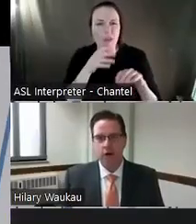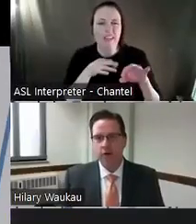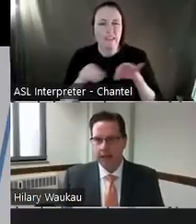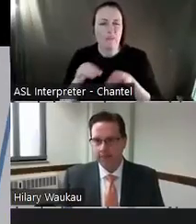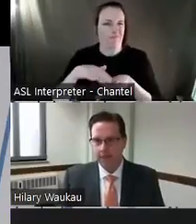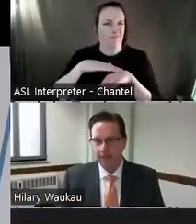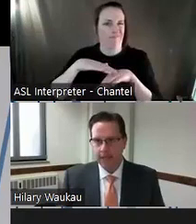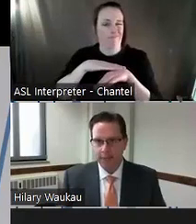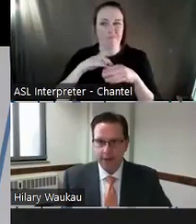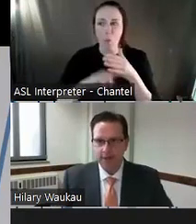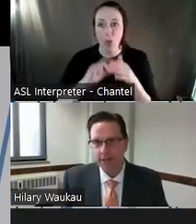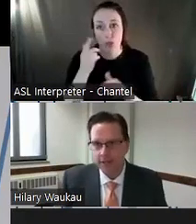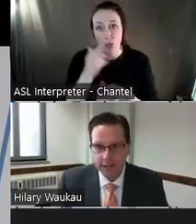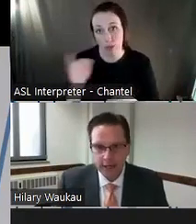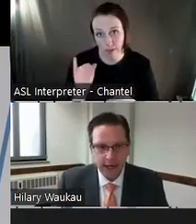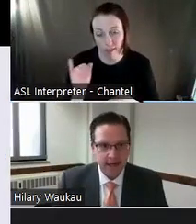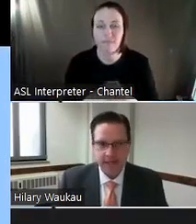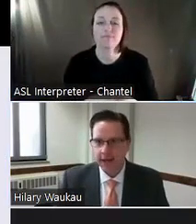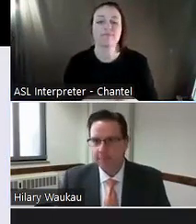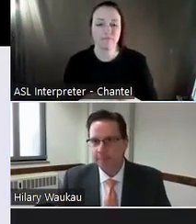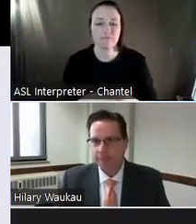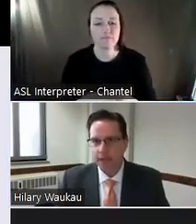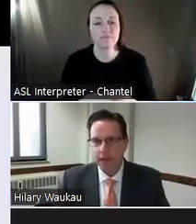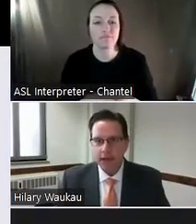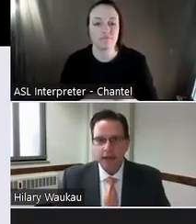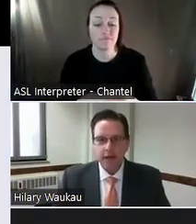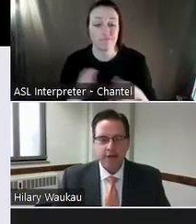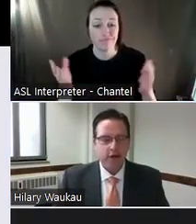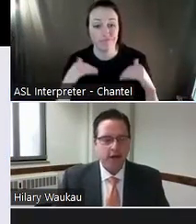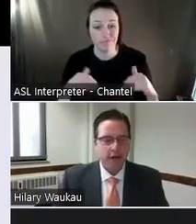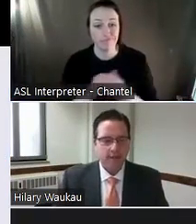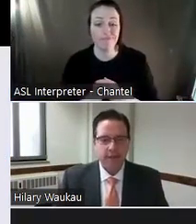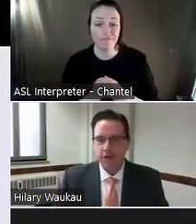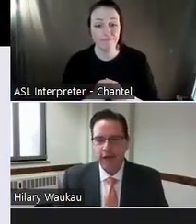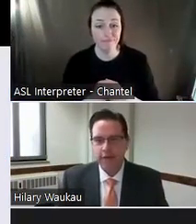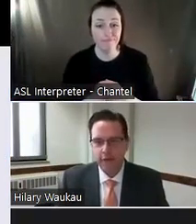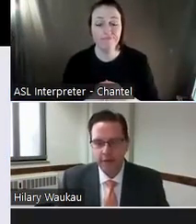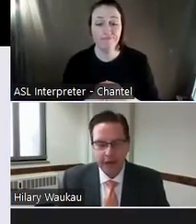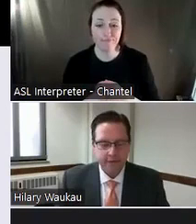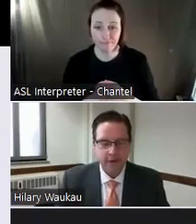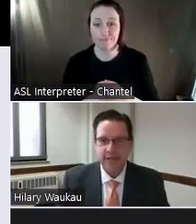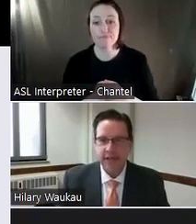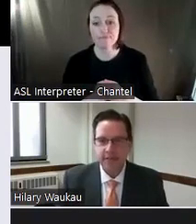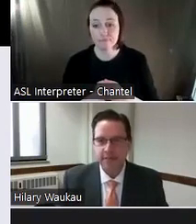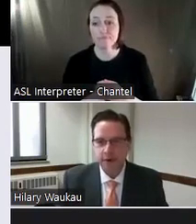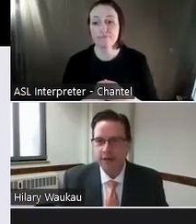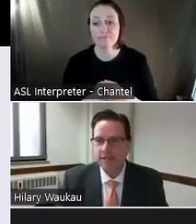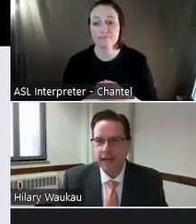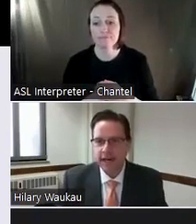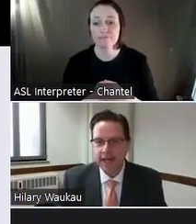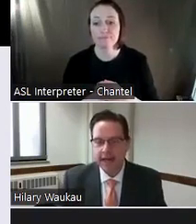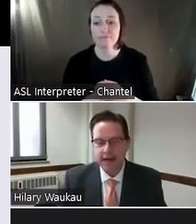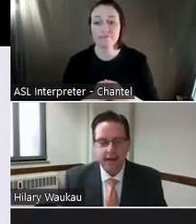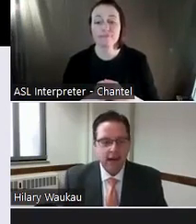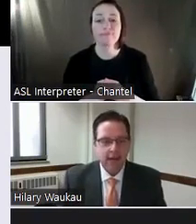we are currently at in that process. Next slide. So for those of you that haven't heard me say this before, I'll